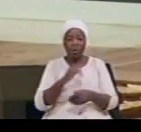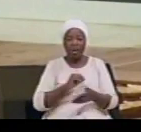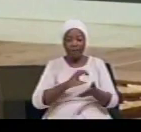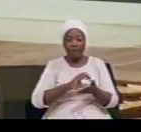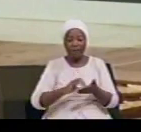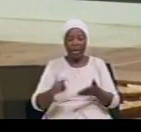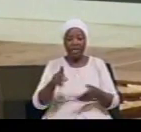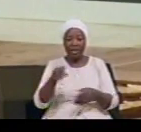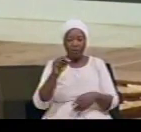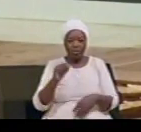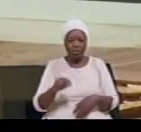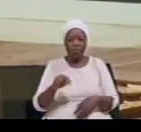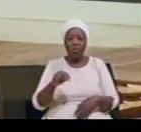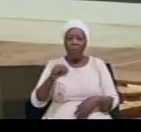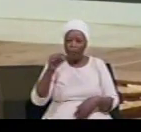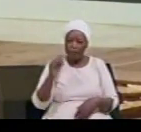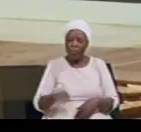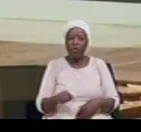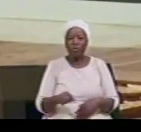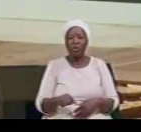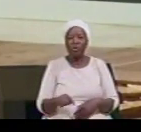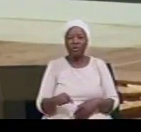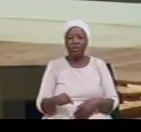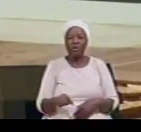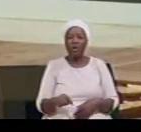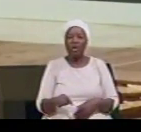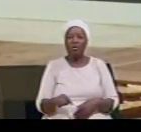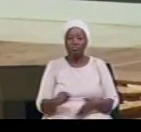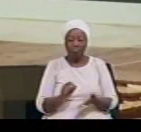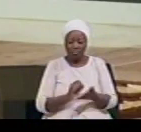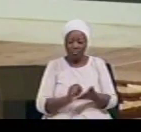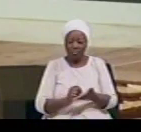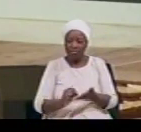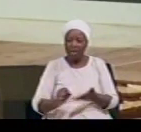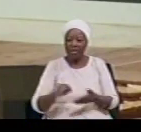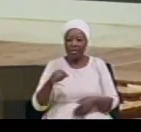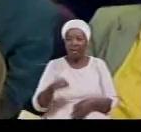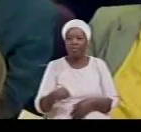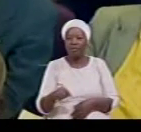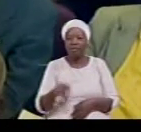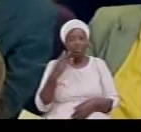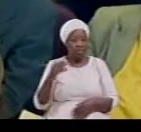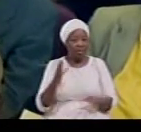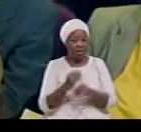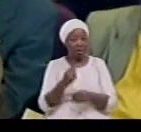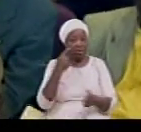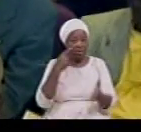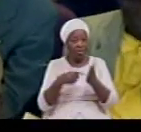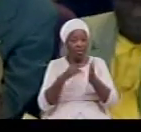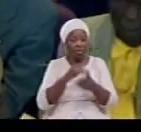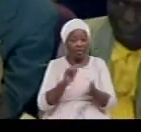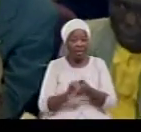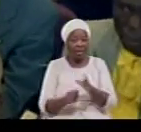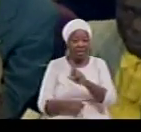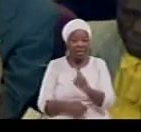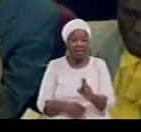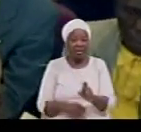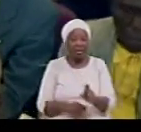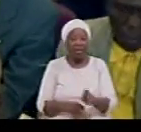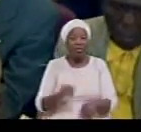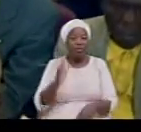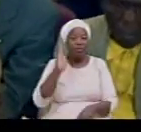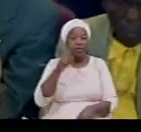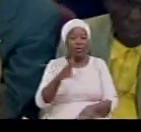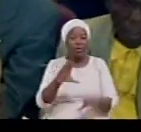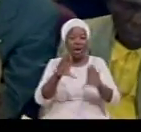to underline. Will you take note of this verse I'm going to read to you? Will you accept